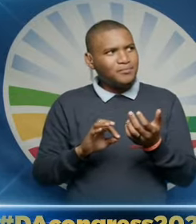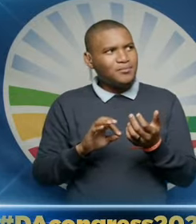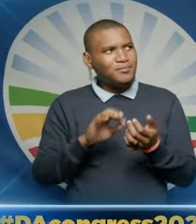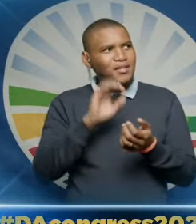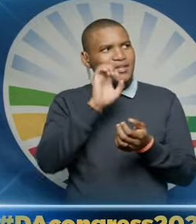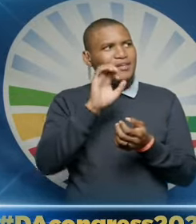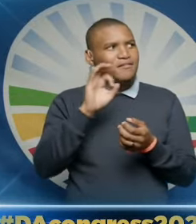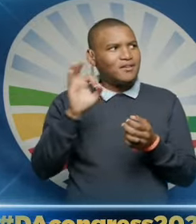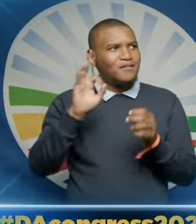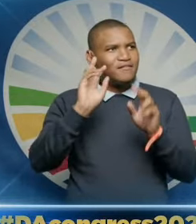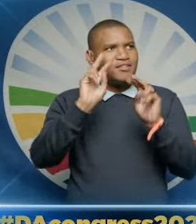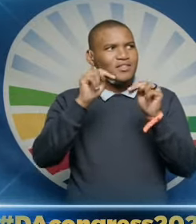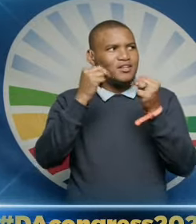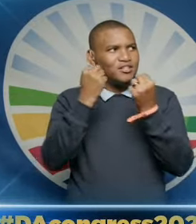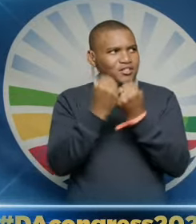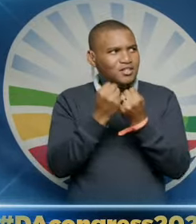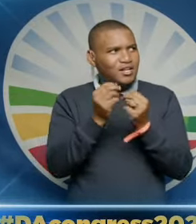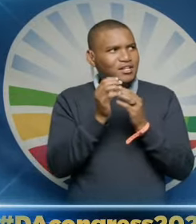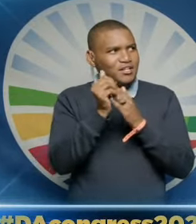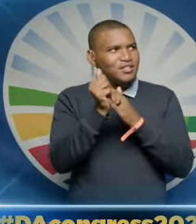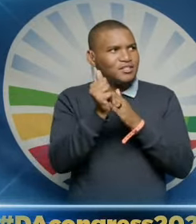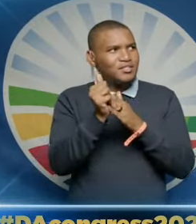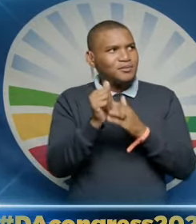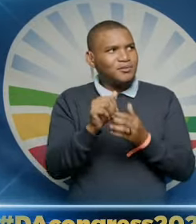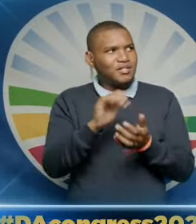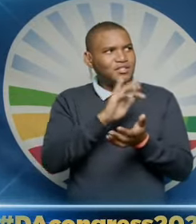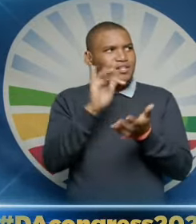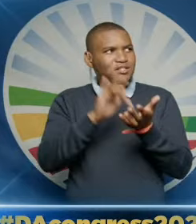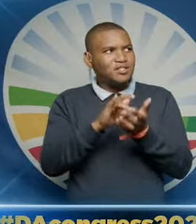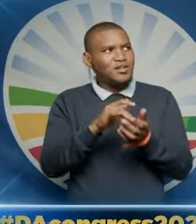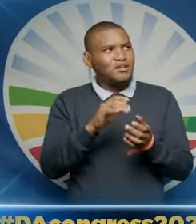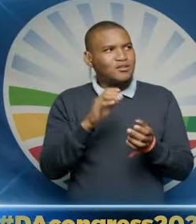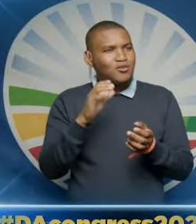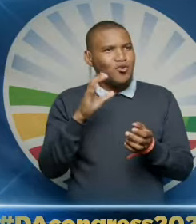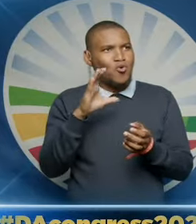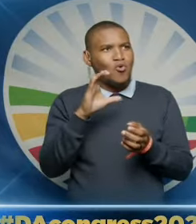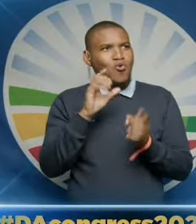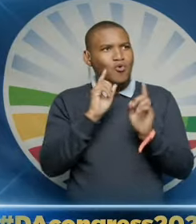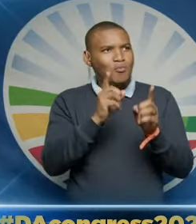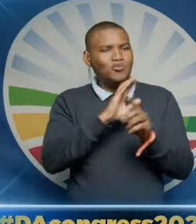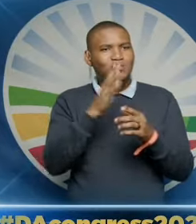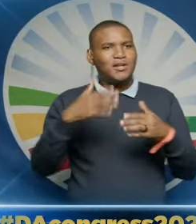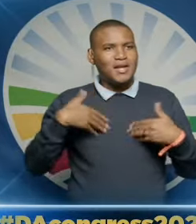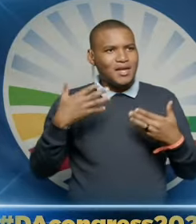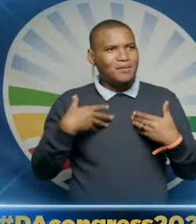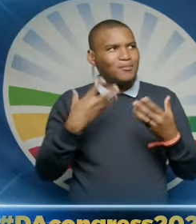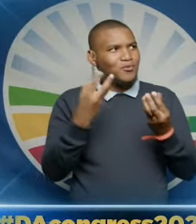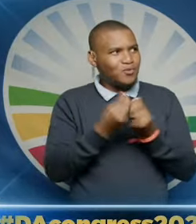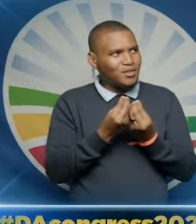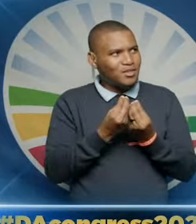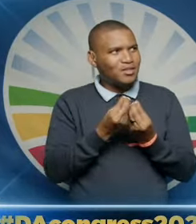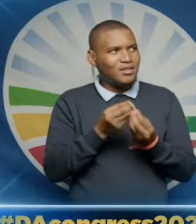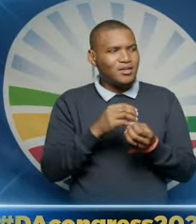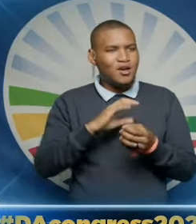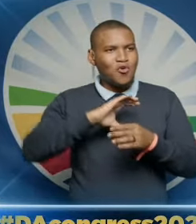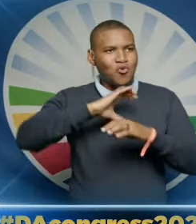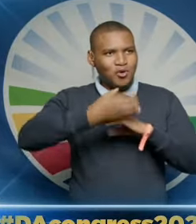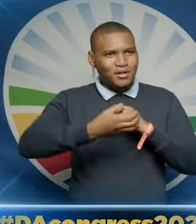The national or federal leadership or the central command was not happy with the composition. Congress